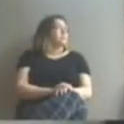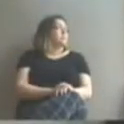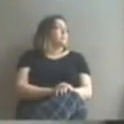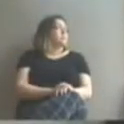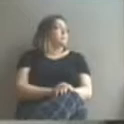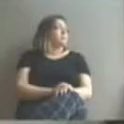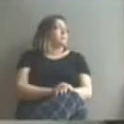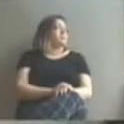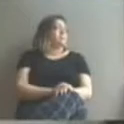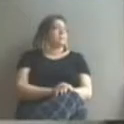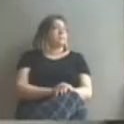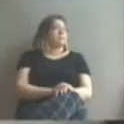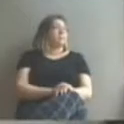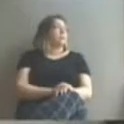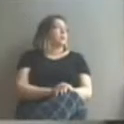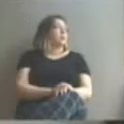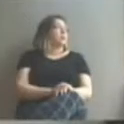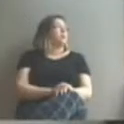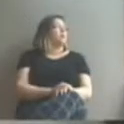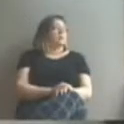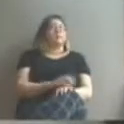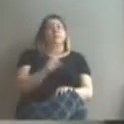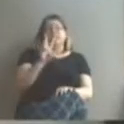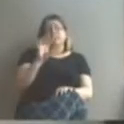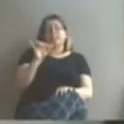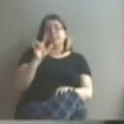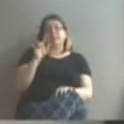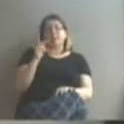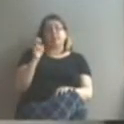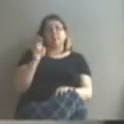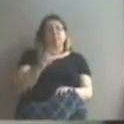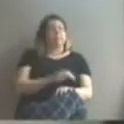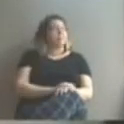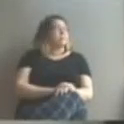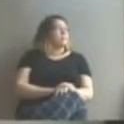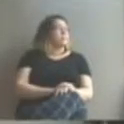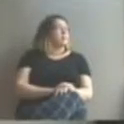Don't all start at once. All right, Vice Chair Wellner.